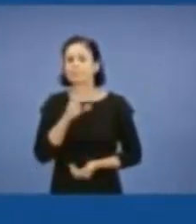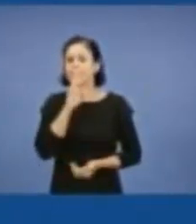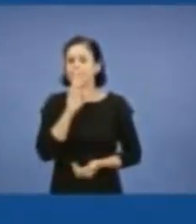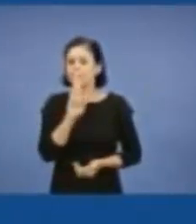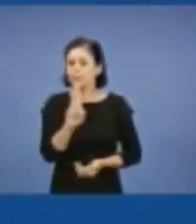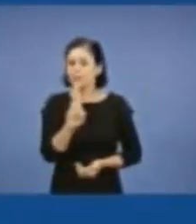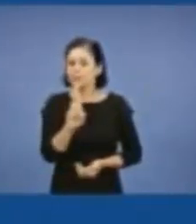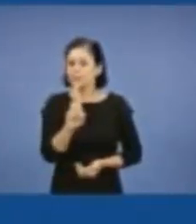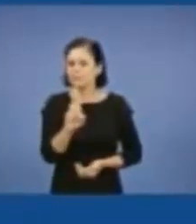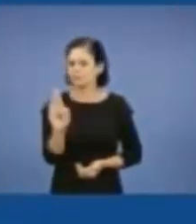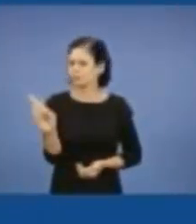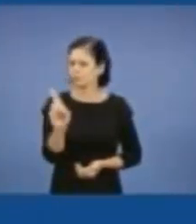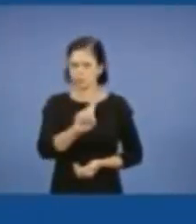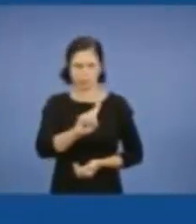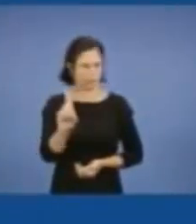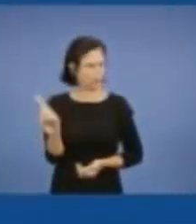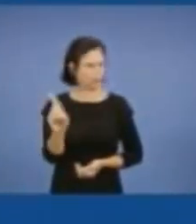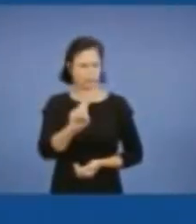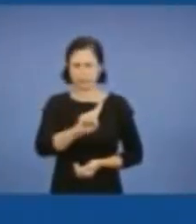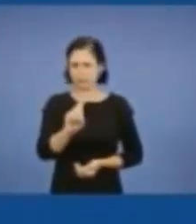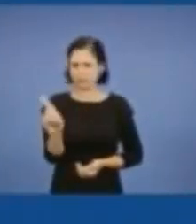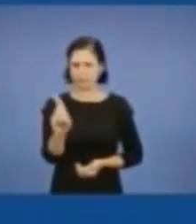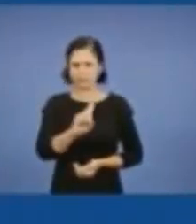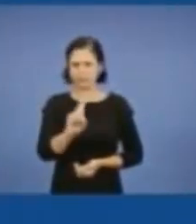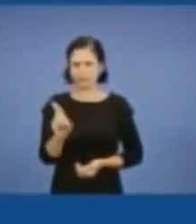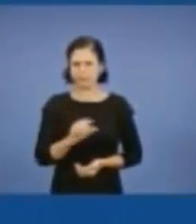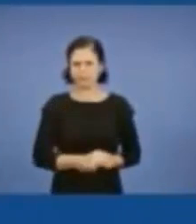So the answer is no.